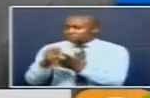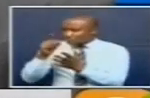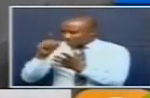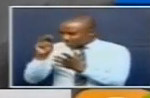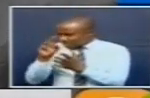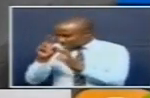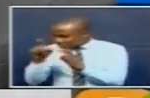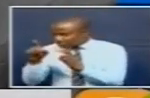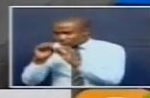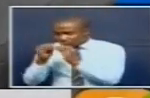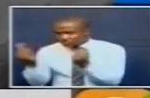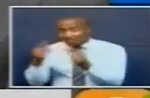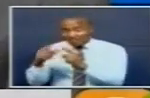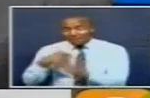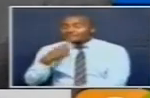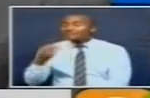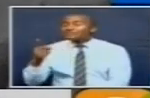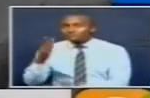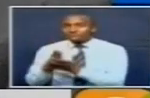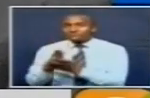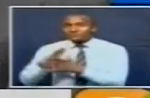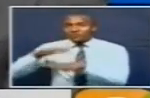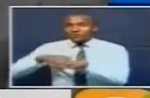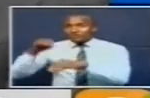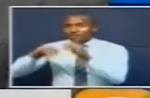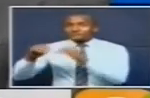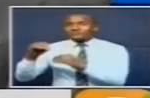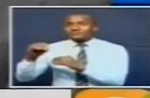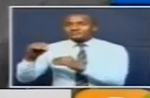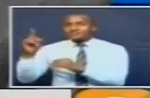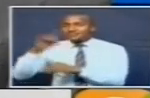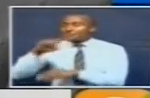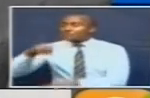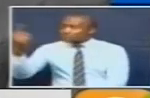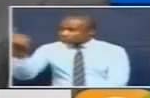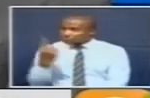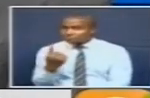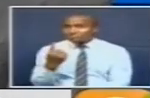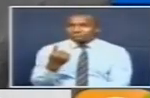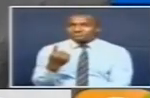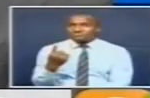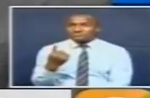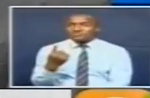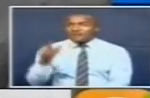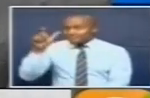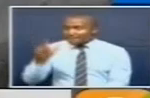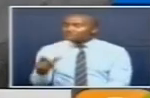thing I can guarantee you, that on the election day, you show up, any person who is